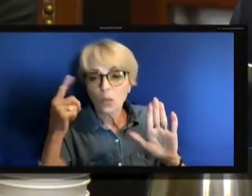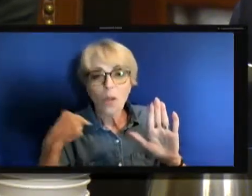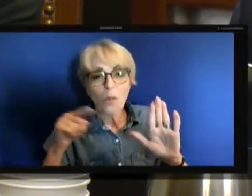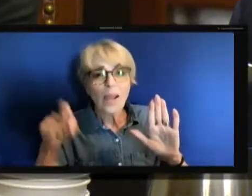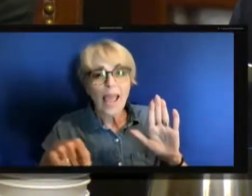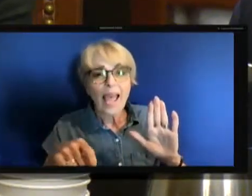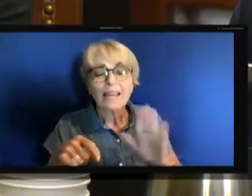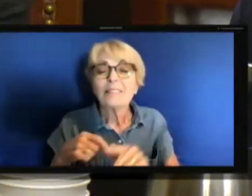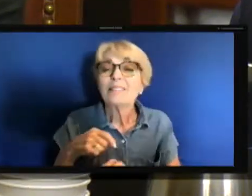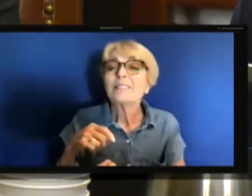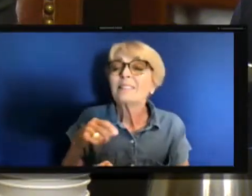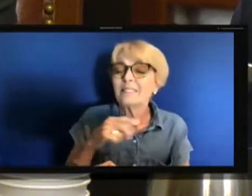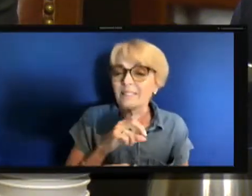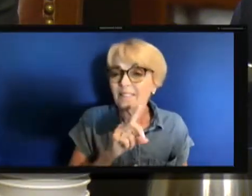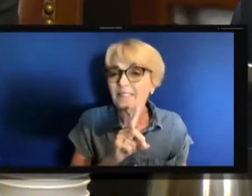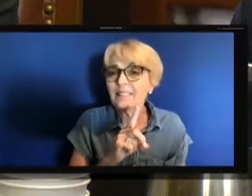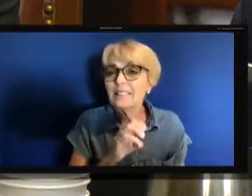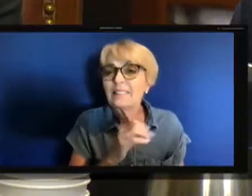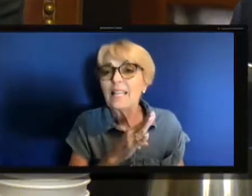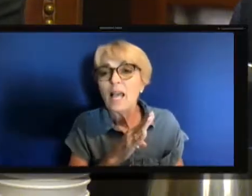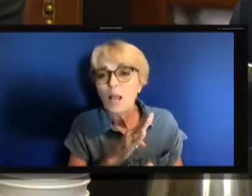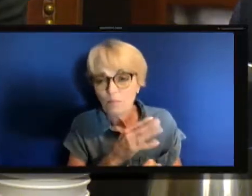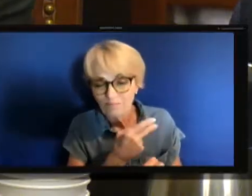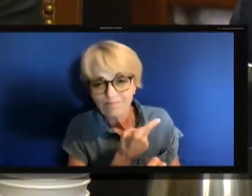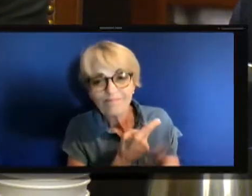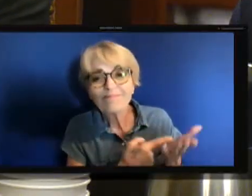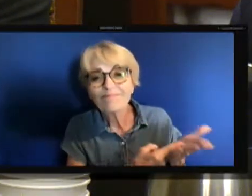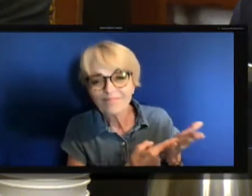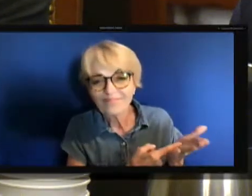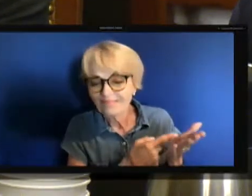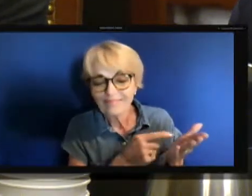too, and she had mentioned the same thing when she asked you. So